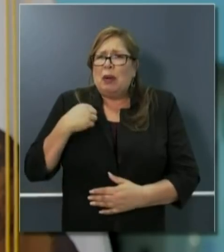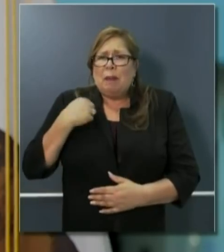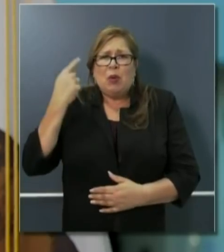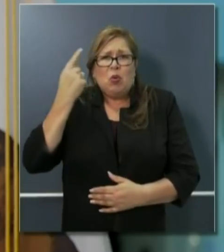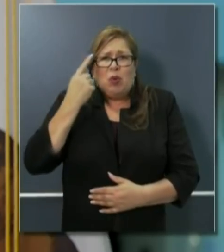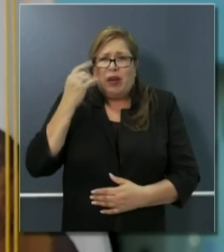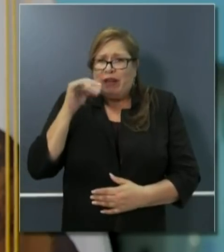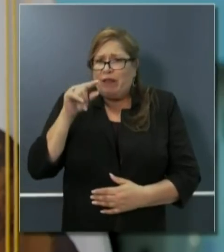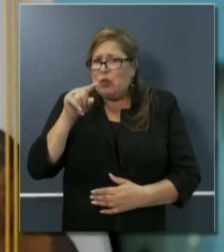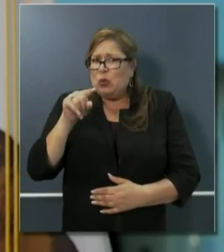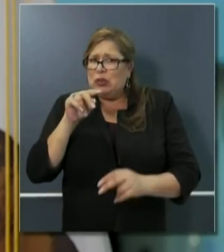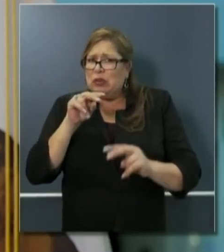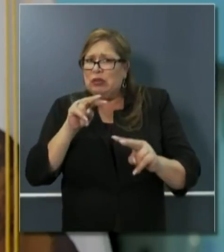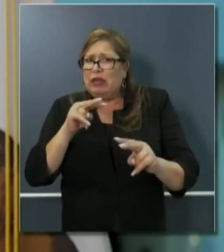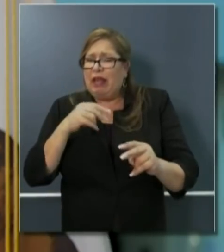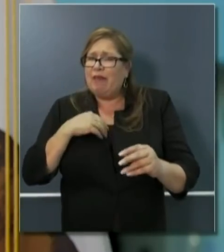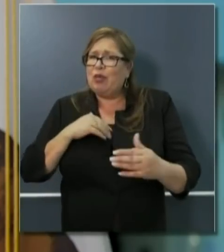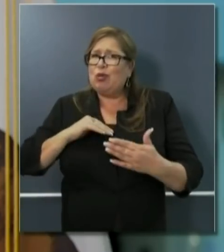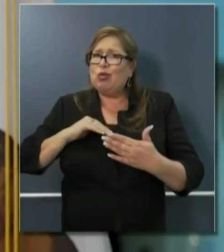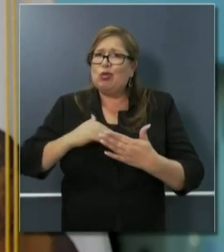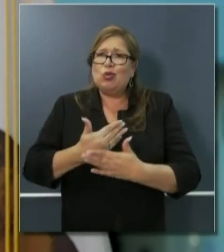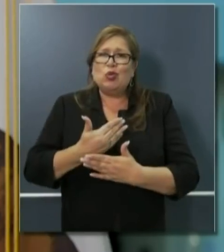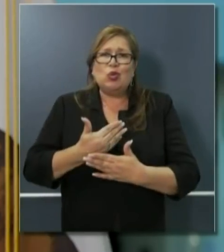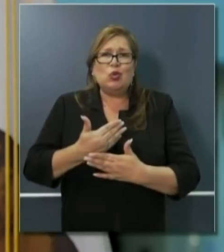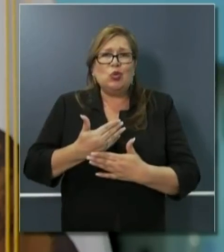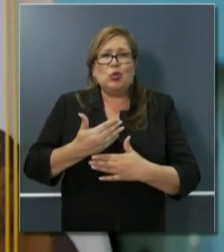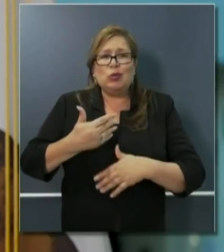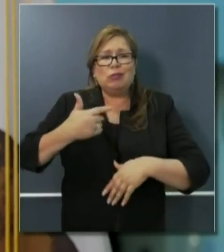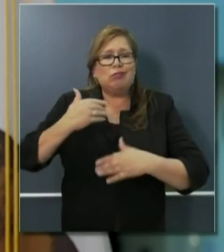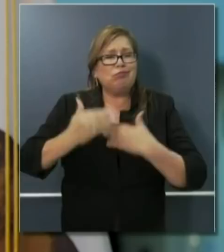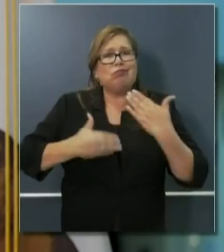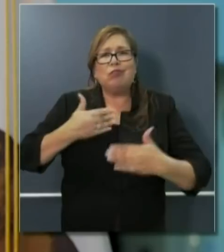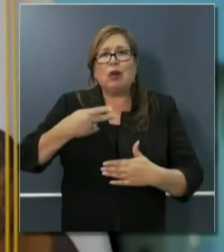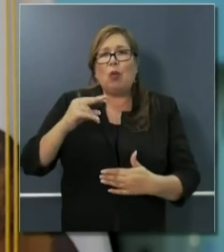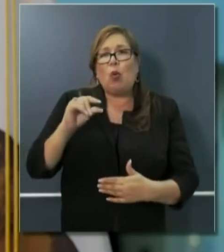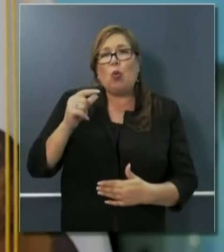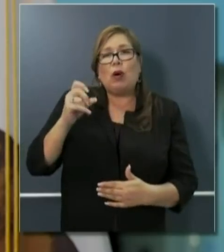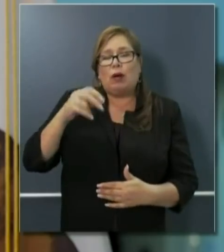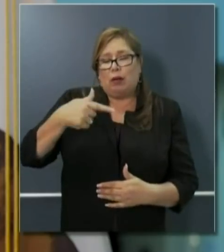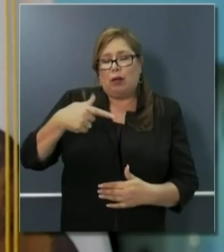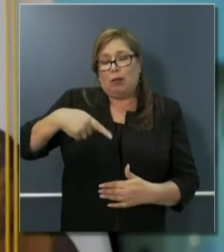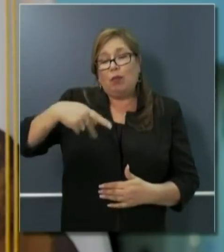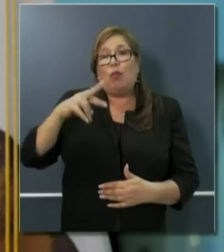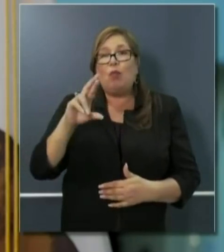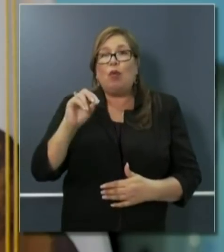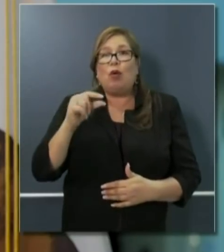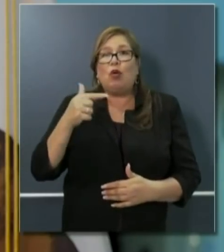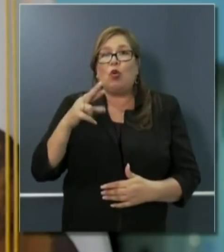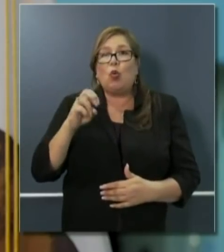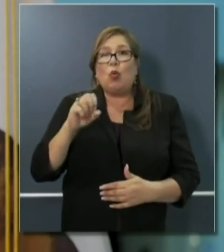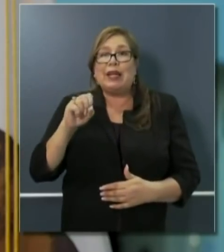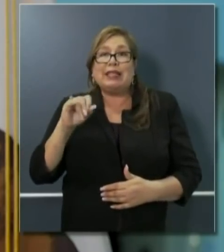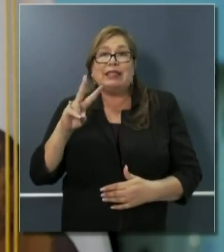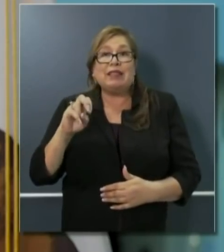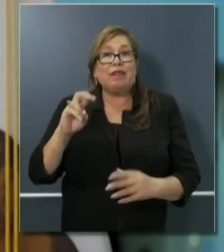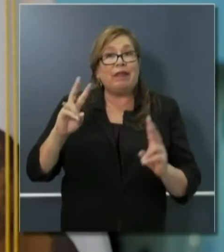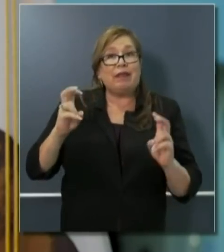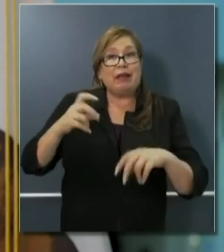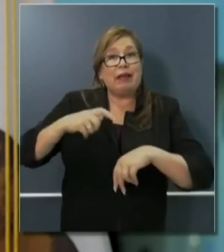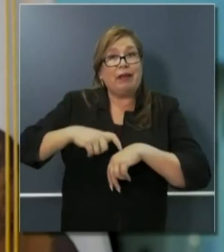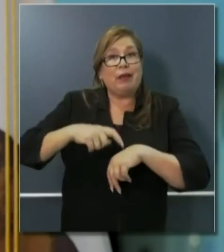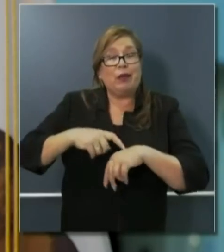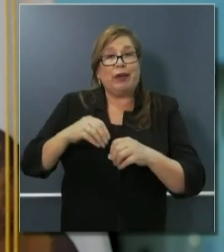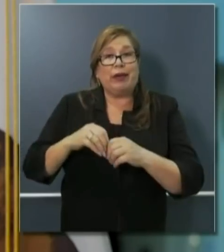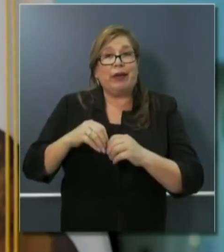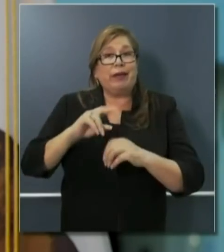do, for a new progressive era, if you want to call it that, in national politics and policy, and